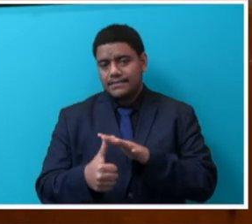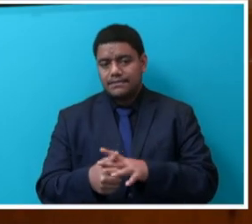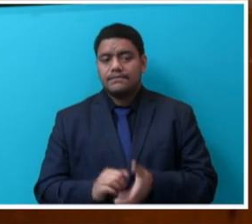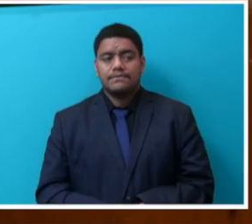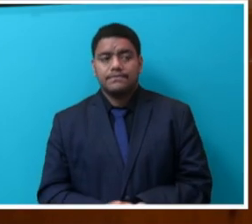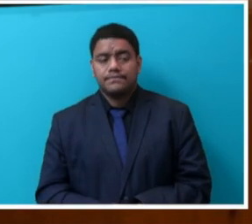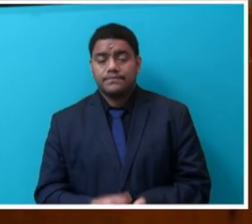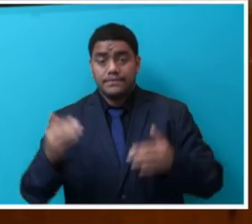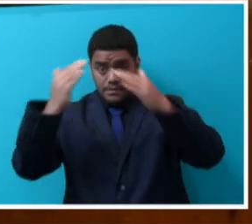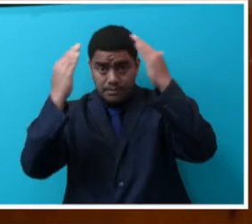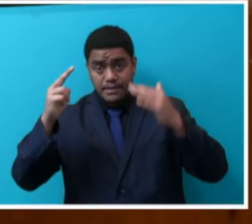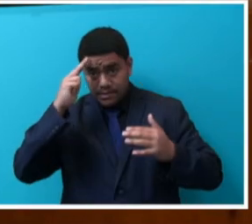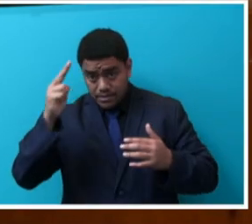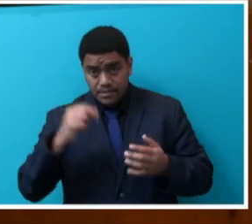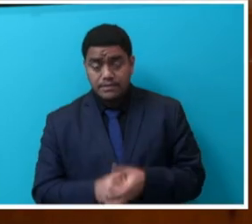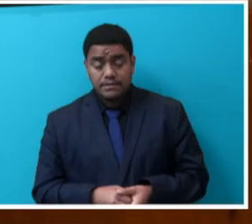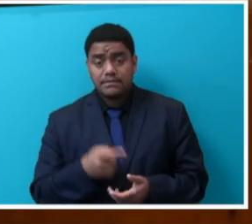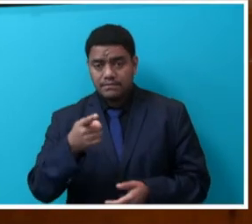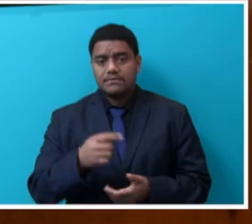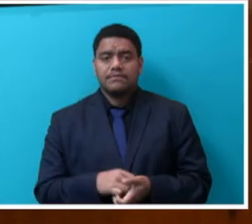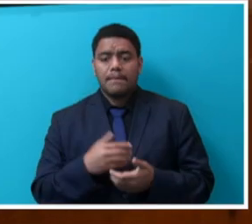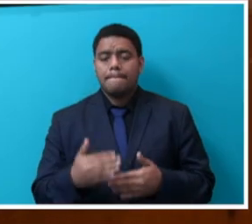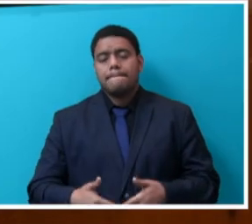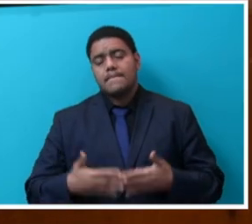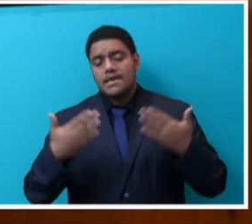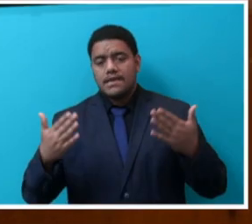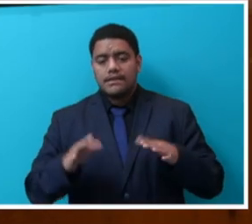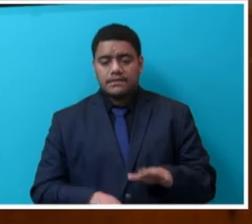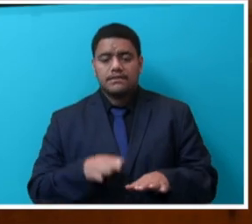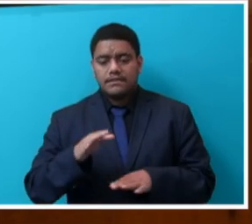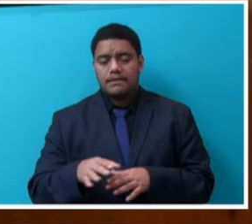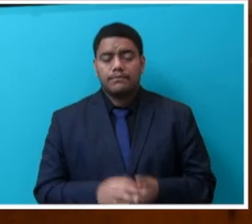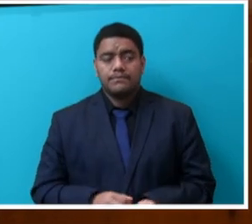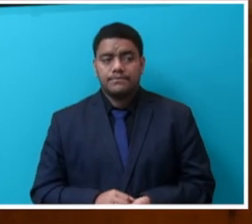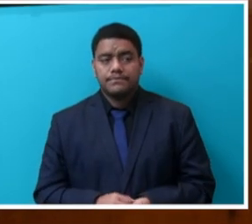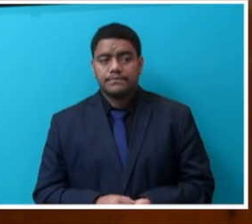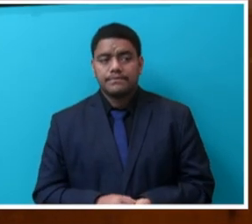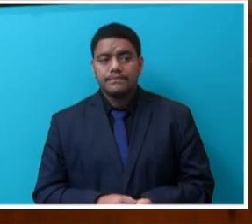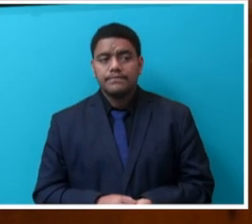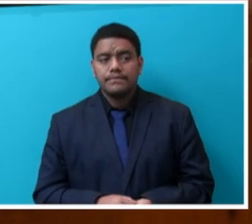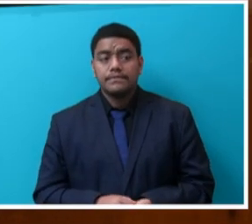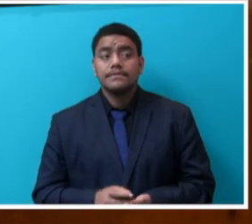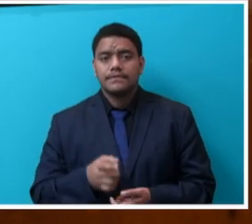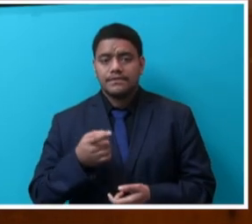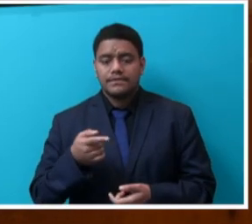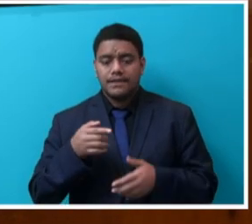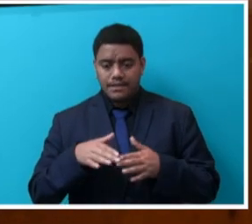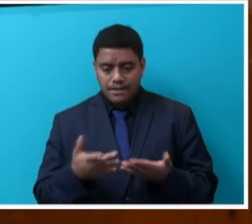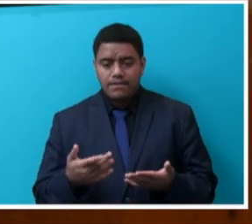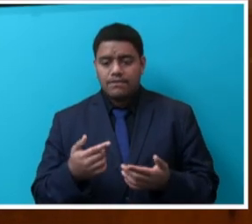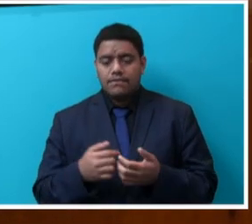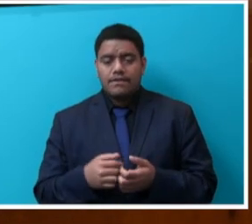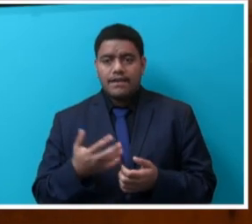Mr. Speaker, sir, moving forward, the upgrade represents a big step in modernizing public transport payments, and we acknowledge that there have